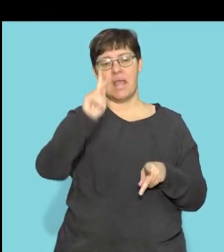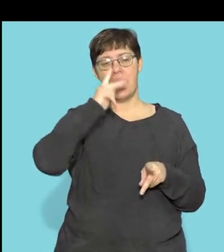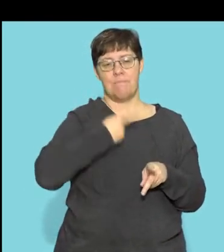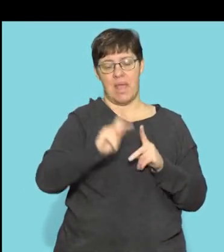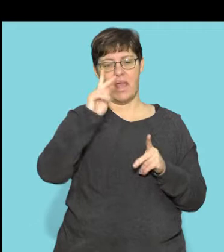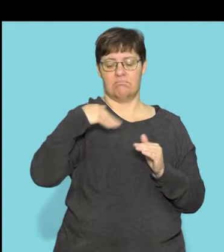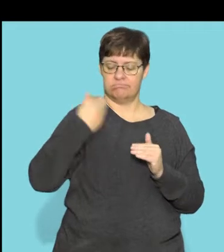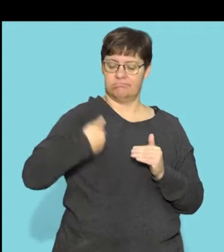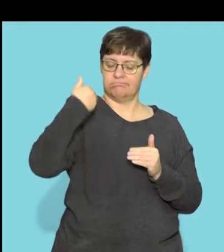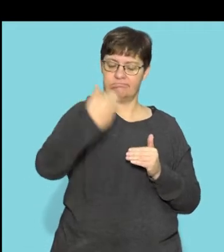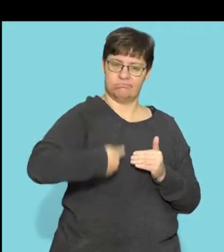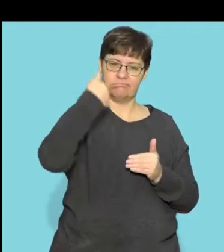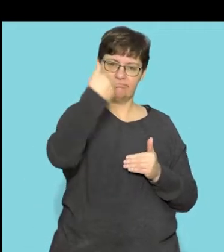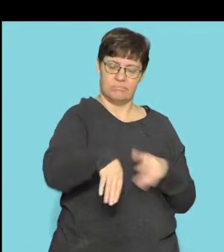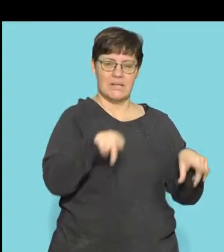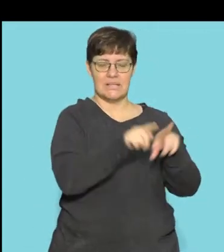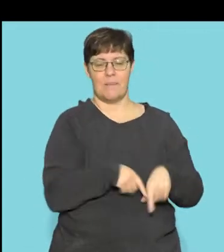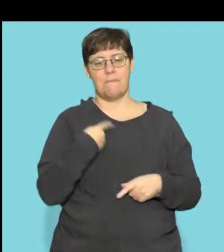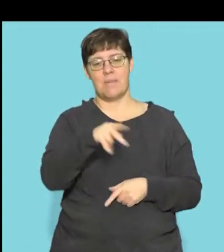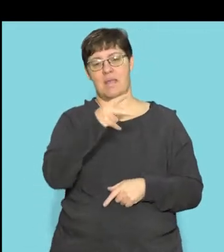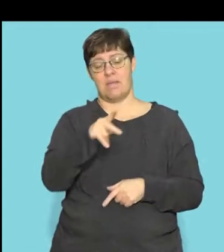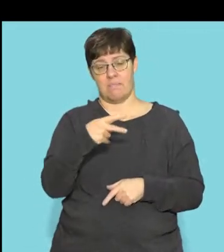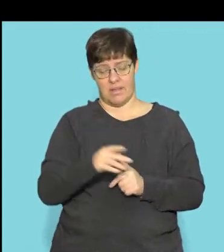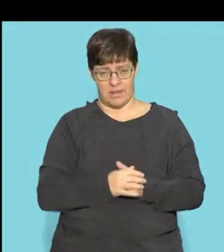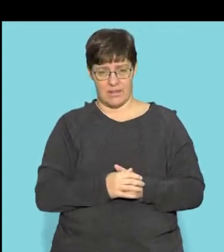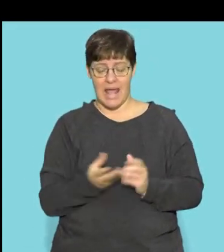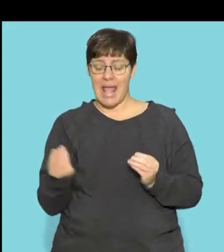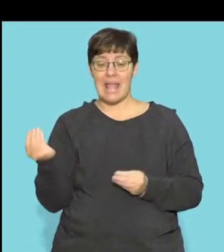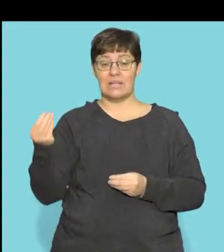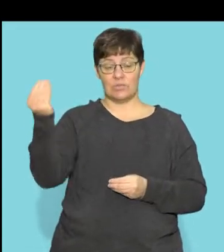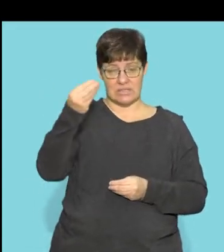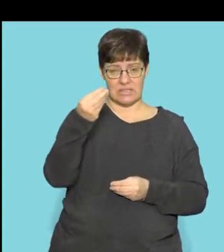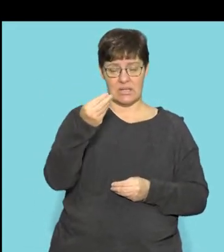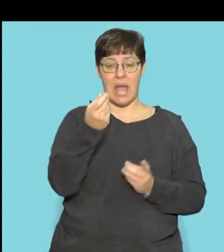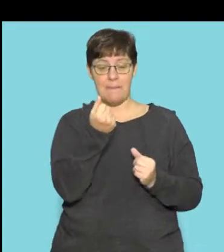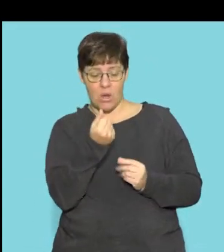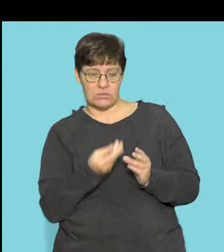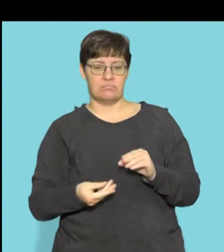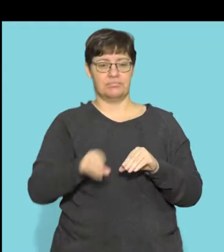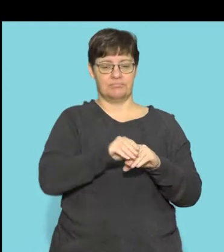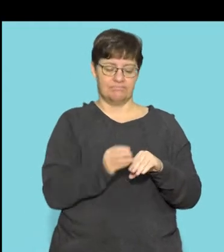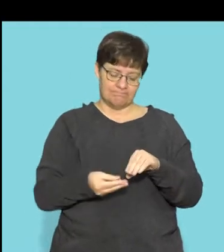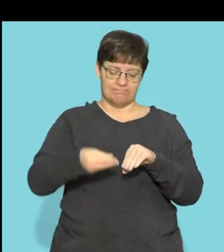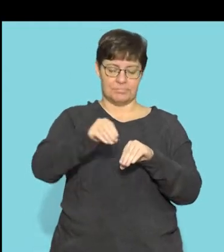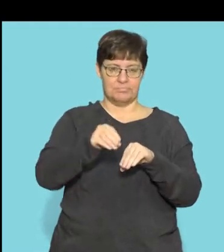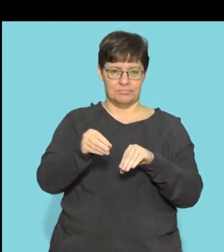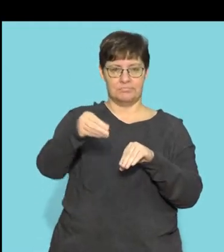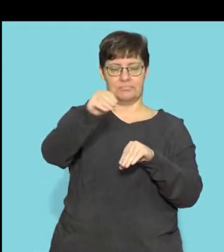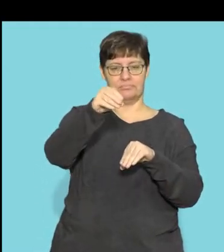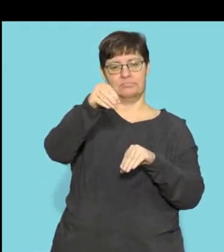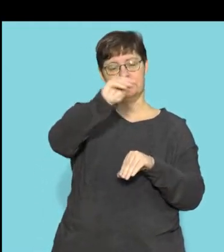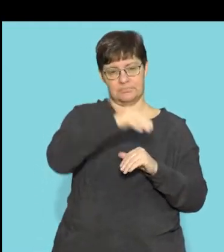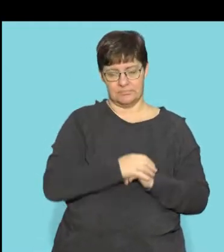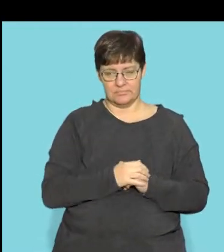time, right? And this interest is charged on these amounts. So what we're actually talking about, let's say I